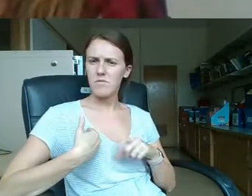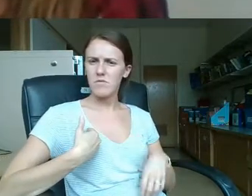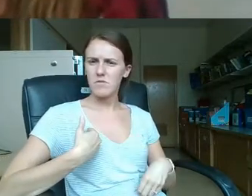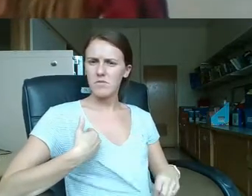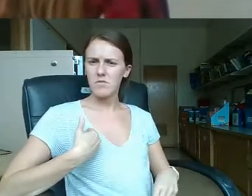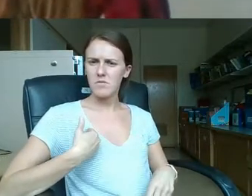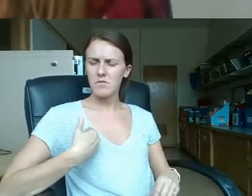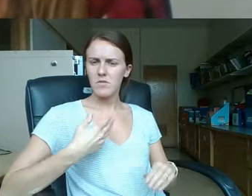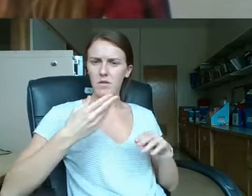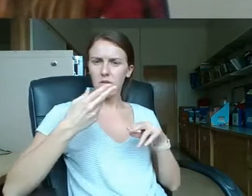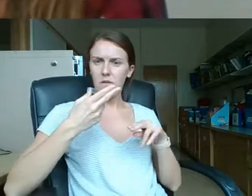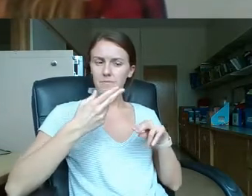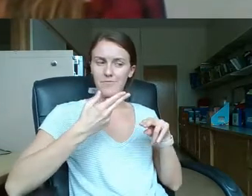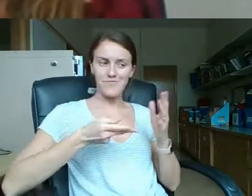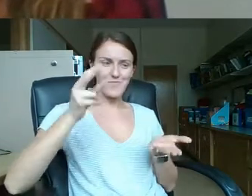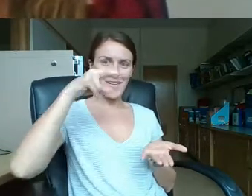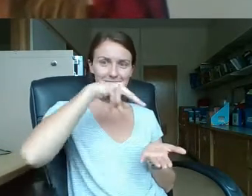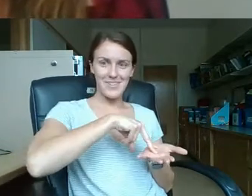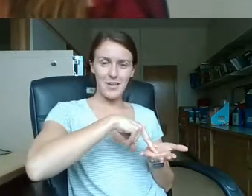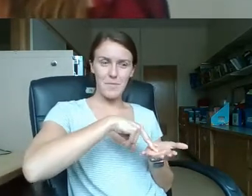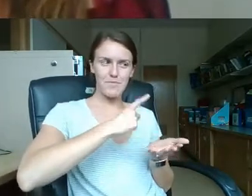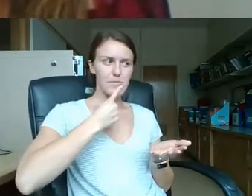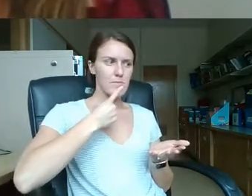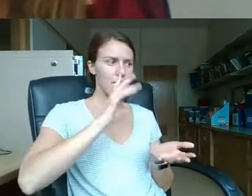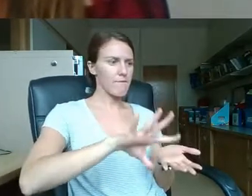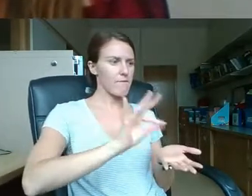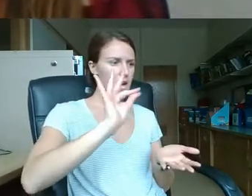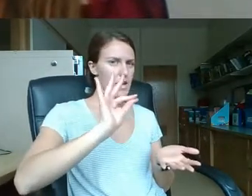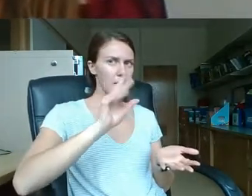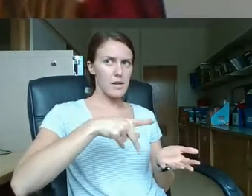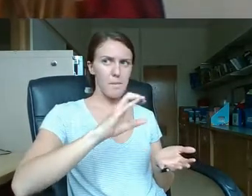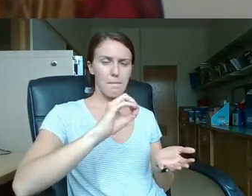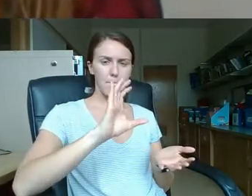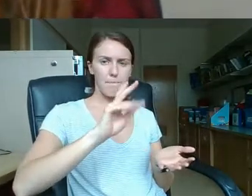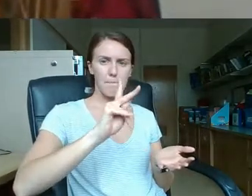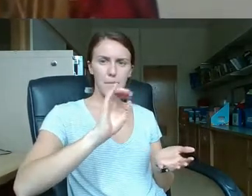So he slid off the chair. I must go find something to make a pocket out of.